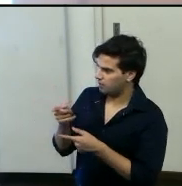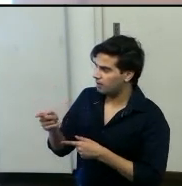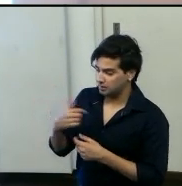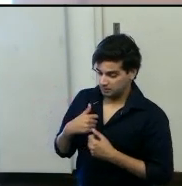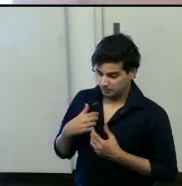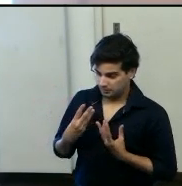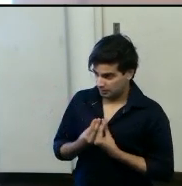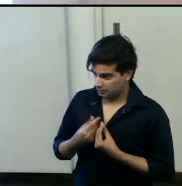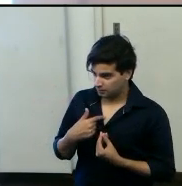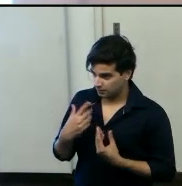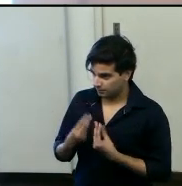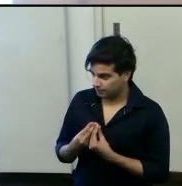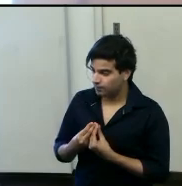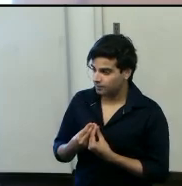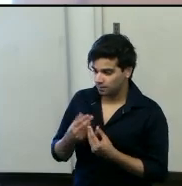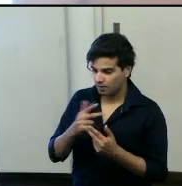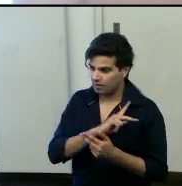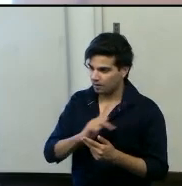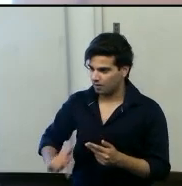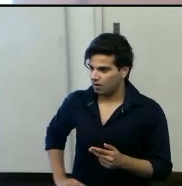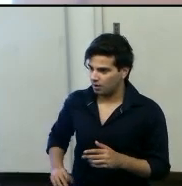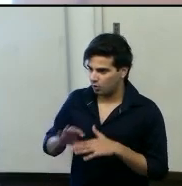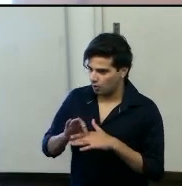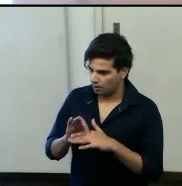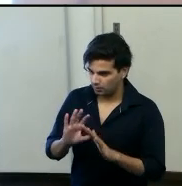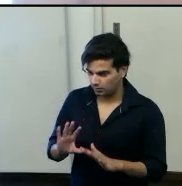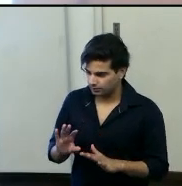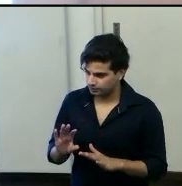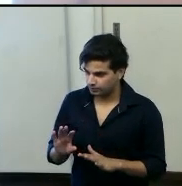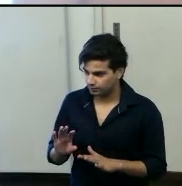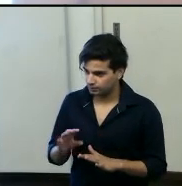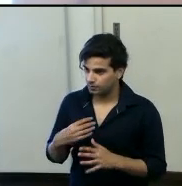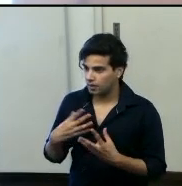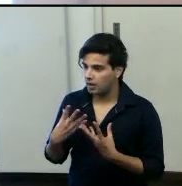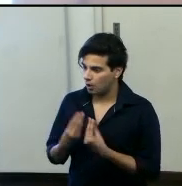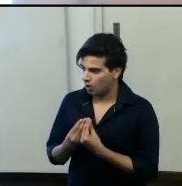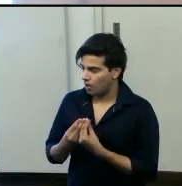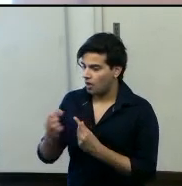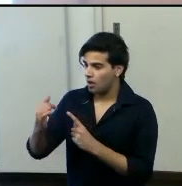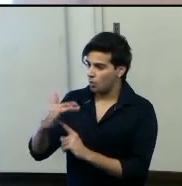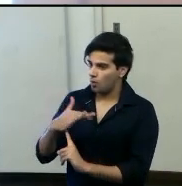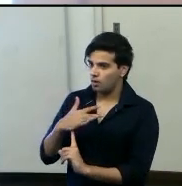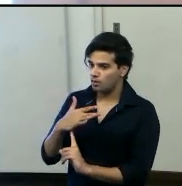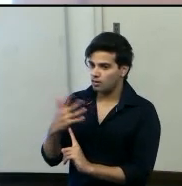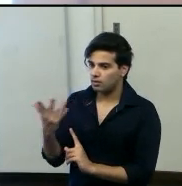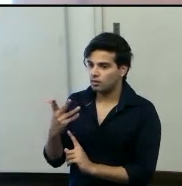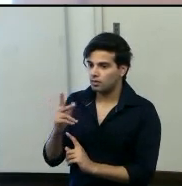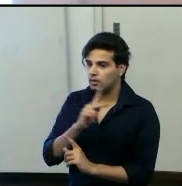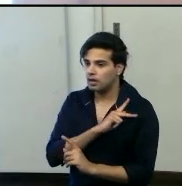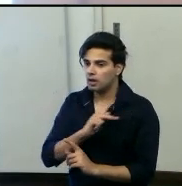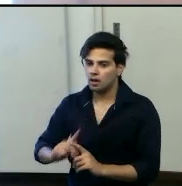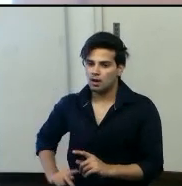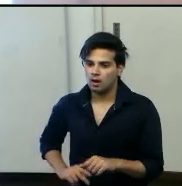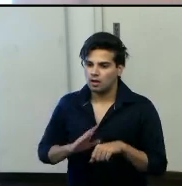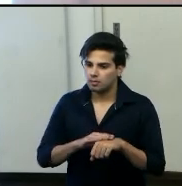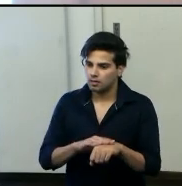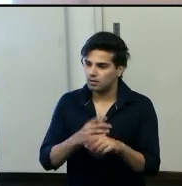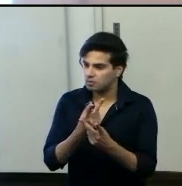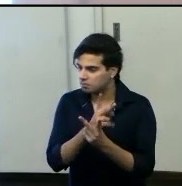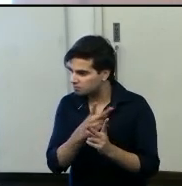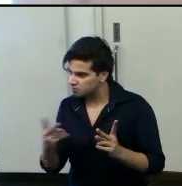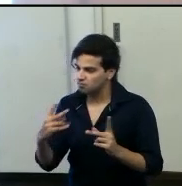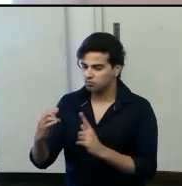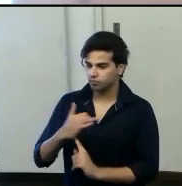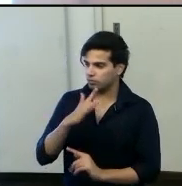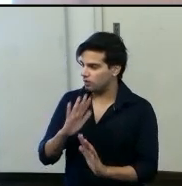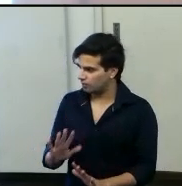us, within the Kannada context, we are influenced by many, many Kannada experiences. So